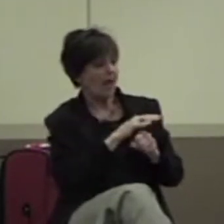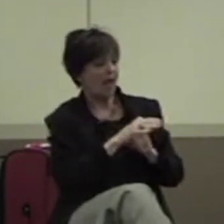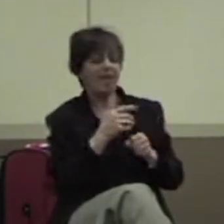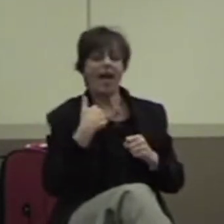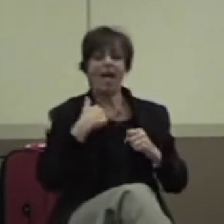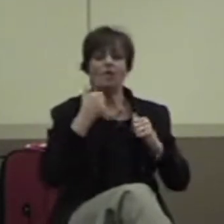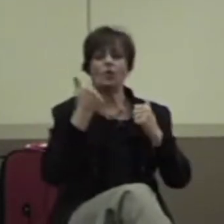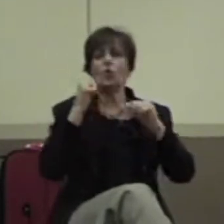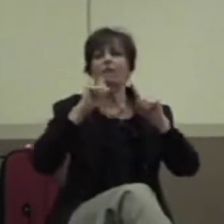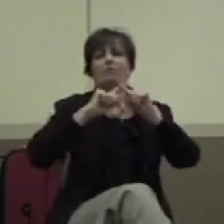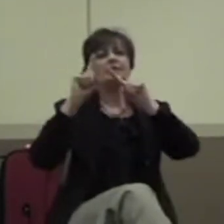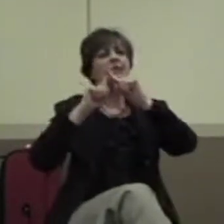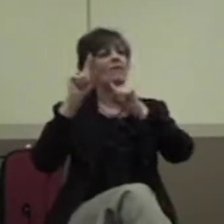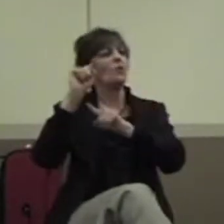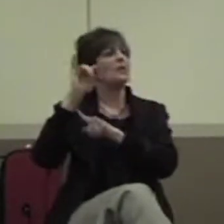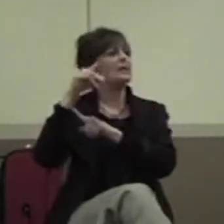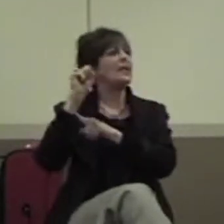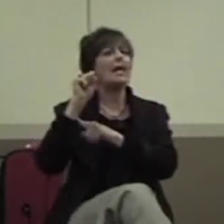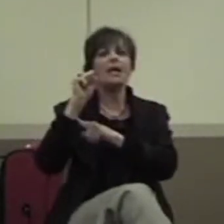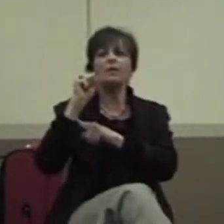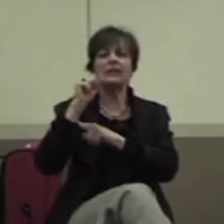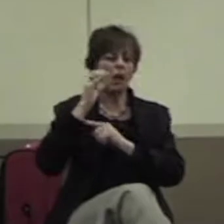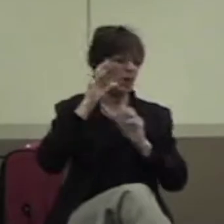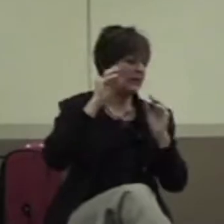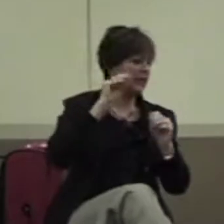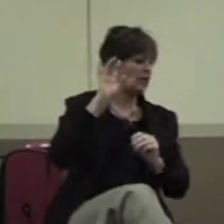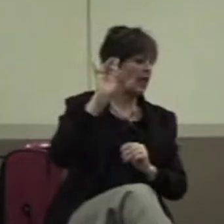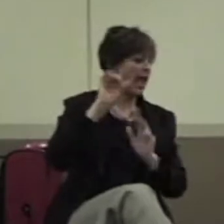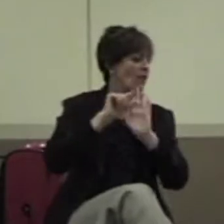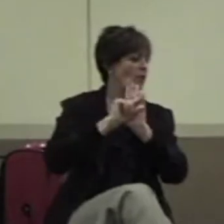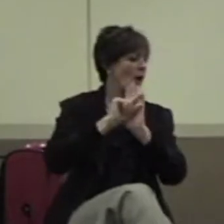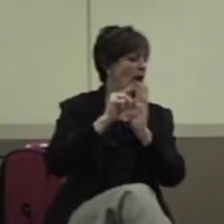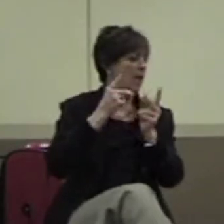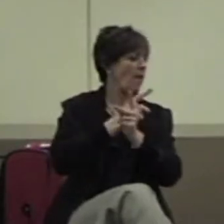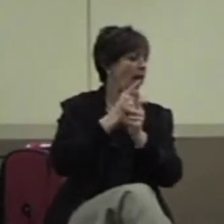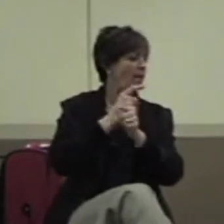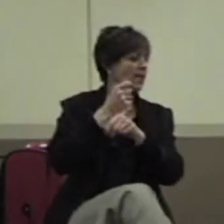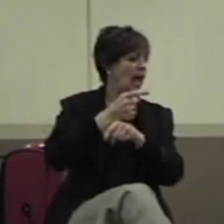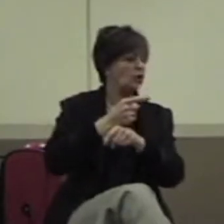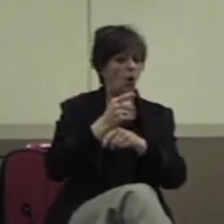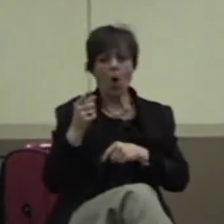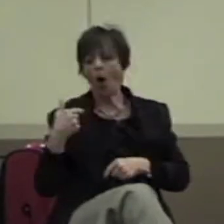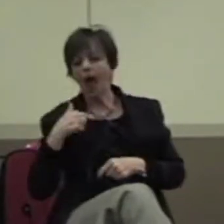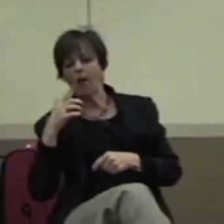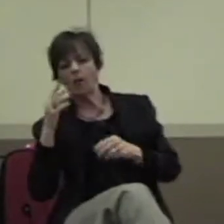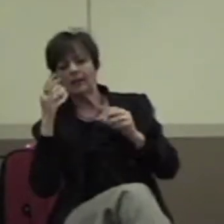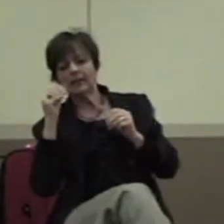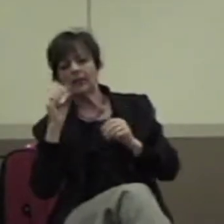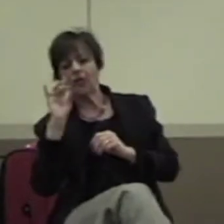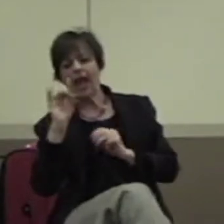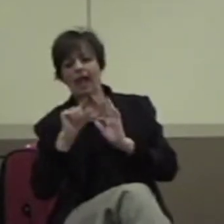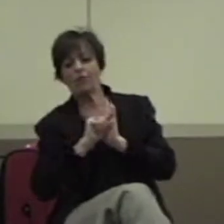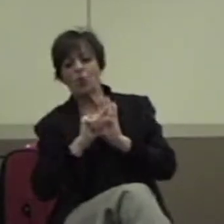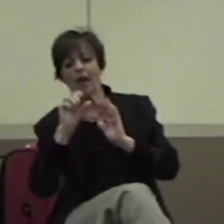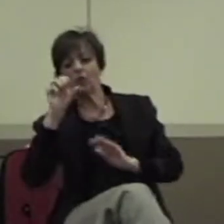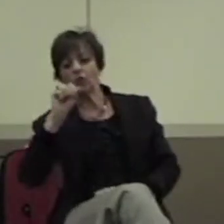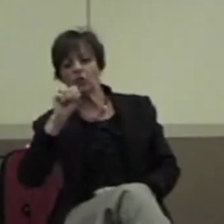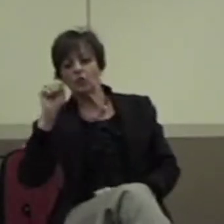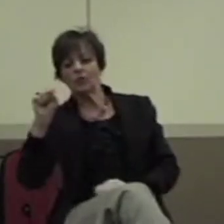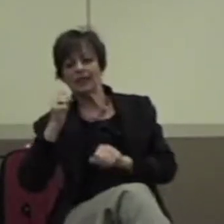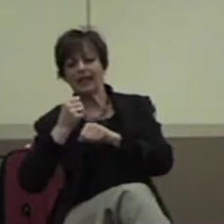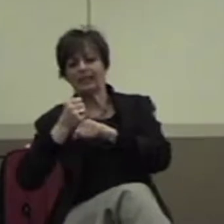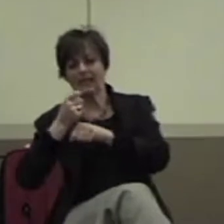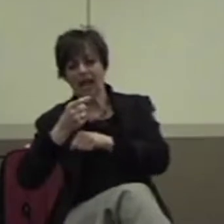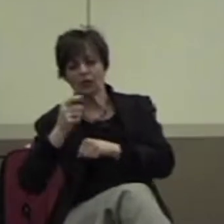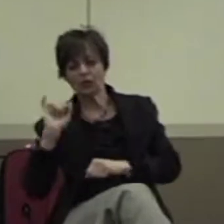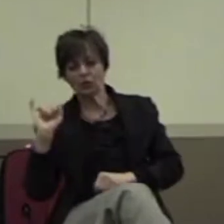I've tried all kinds of different tips. Oh, I'm going to teach 8th grade math next year. Oh, I'm going to teach 8th grade social